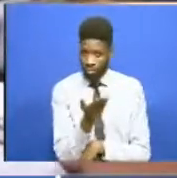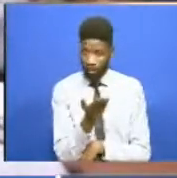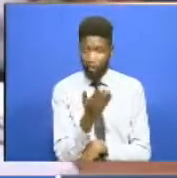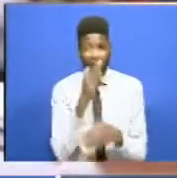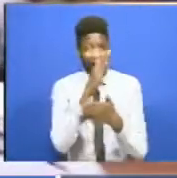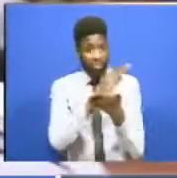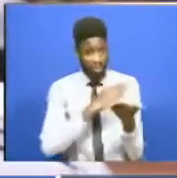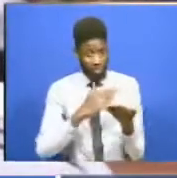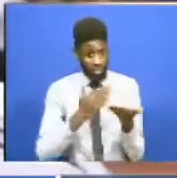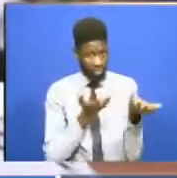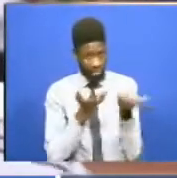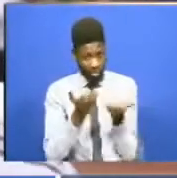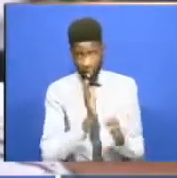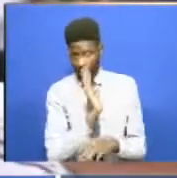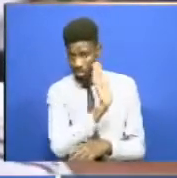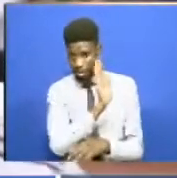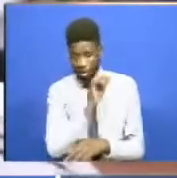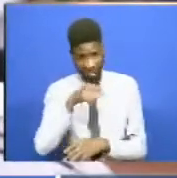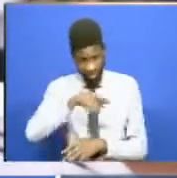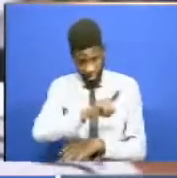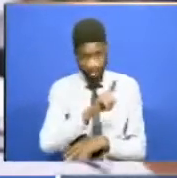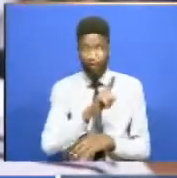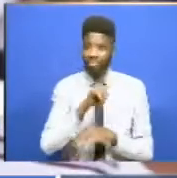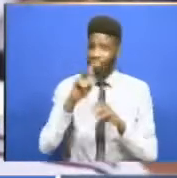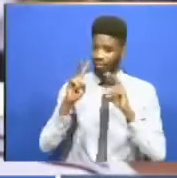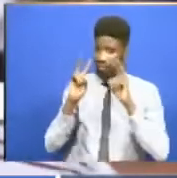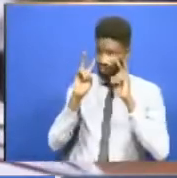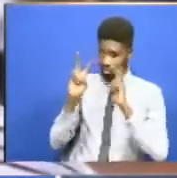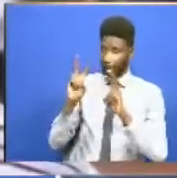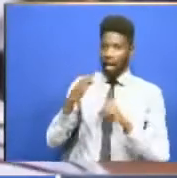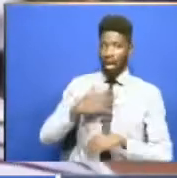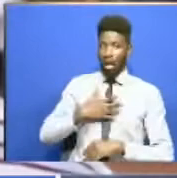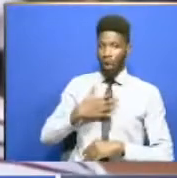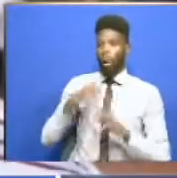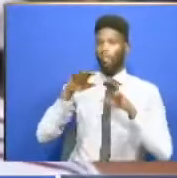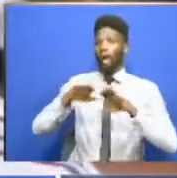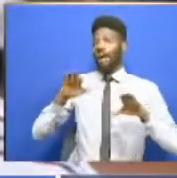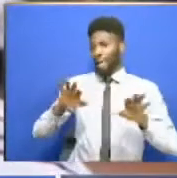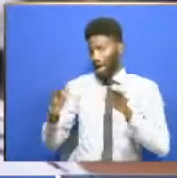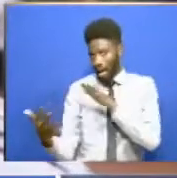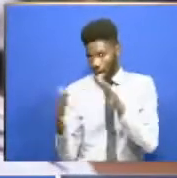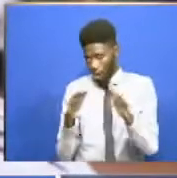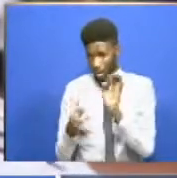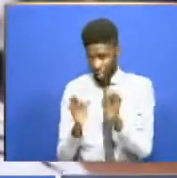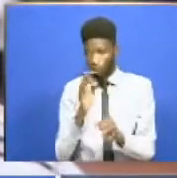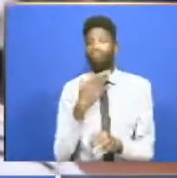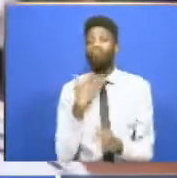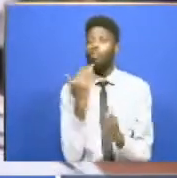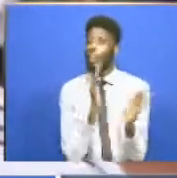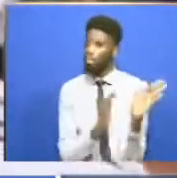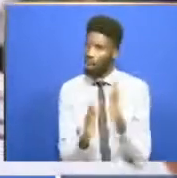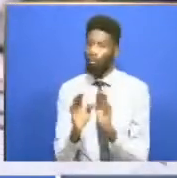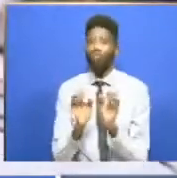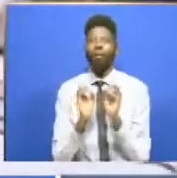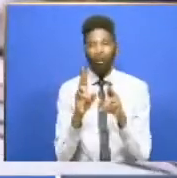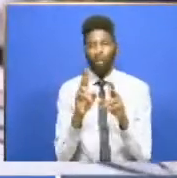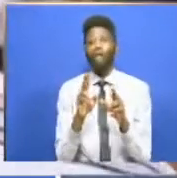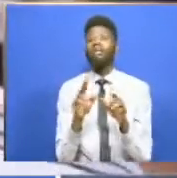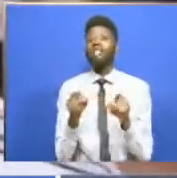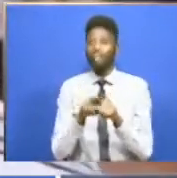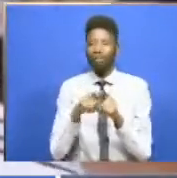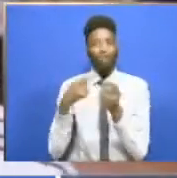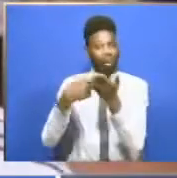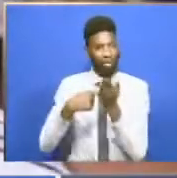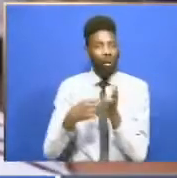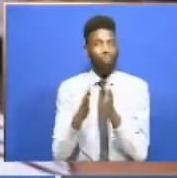Department of Trade, waangalie masoko yetu. Kama kuna mikakati wanavaa kupanga pale, waende wapange watu wetu.